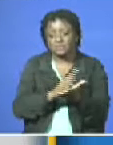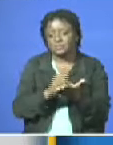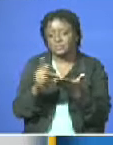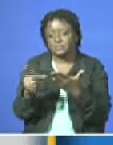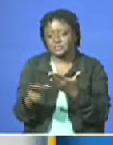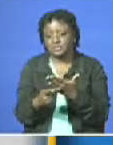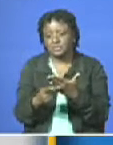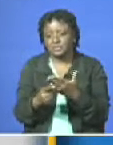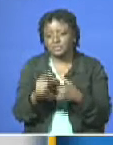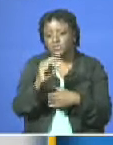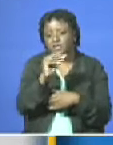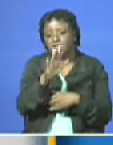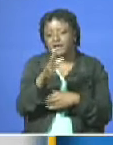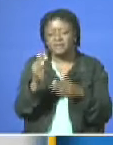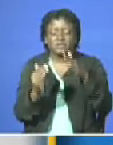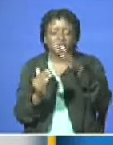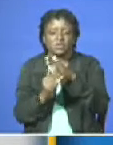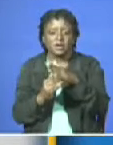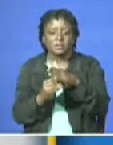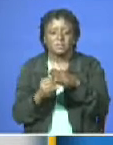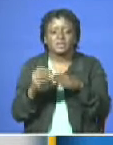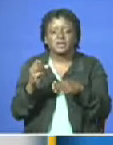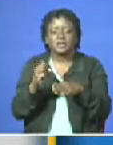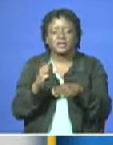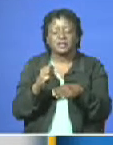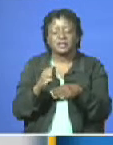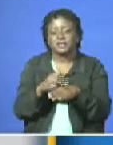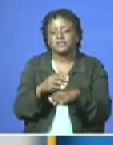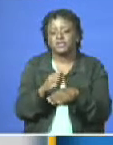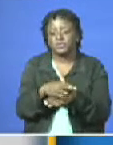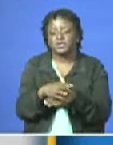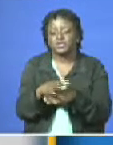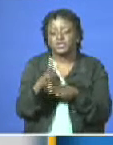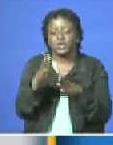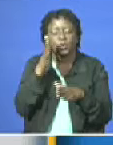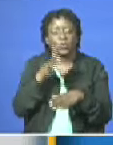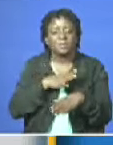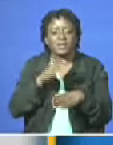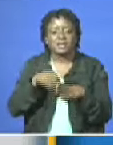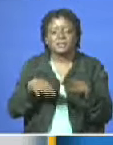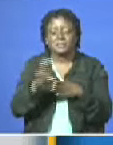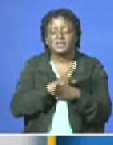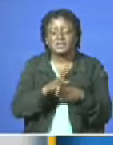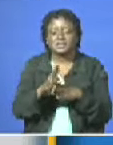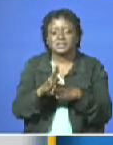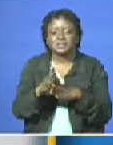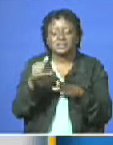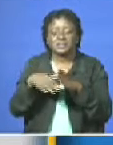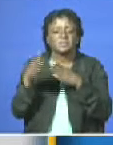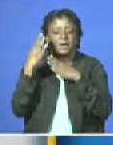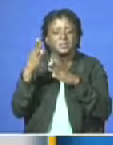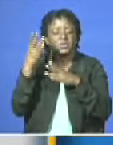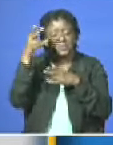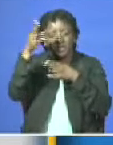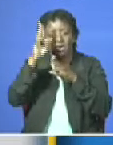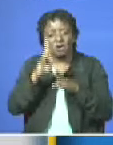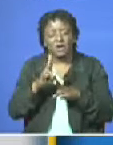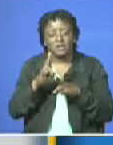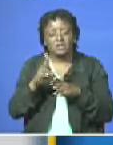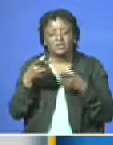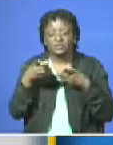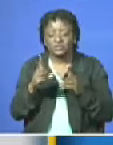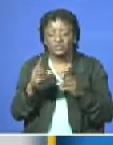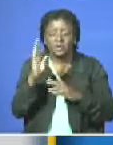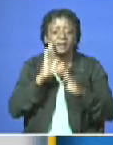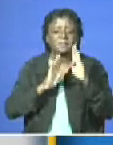Well, 25 of the top influential women in business across the Bahamas will be honored by Professional Services Bahamas during a